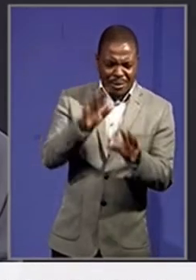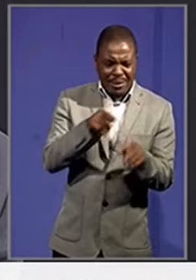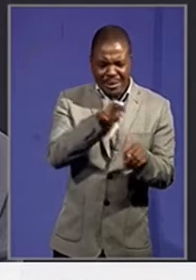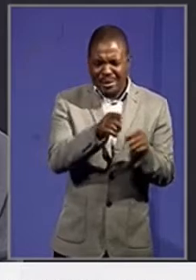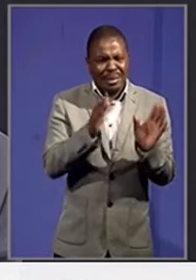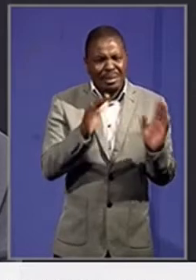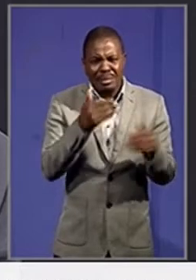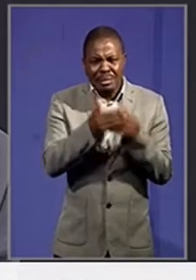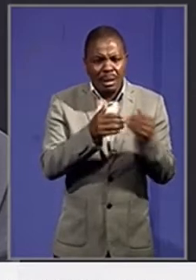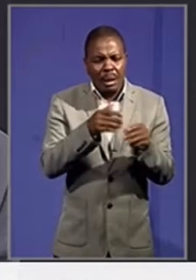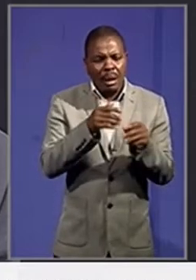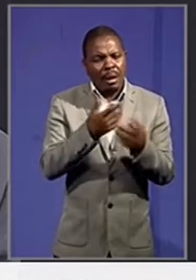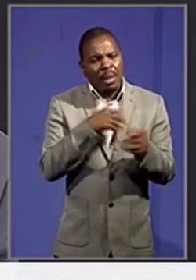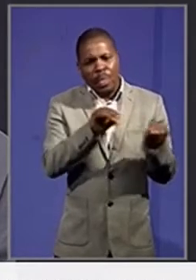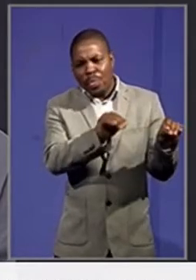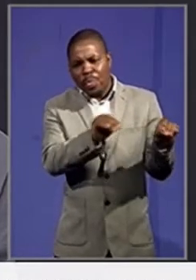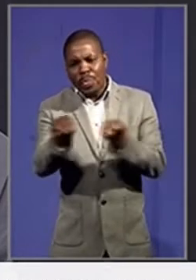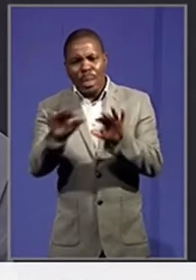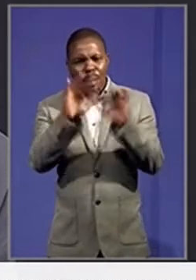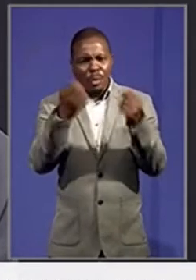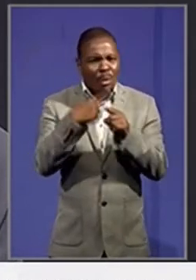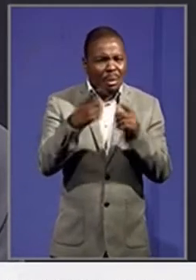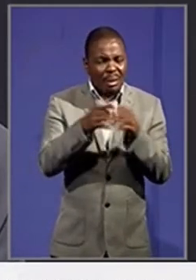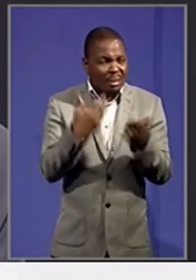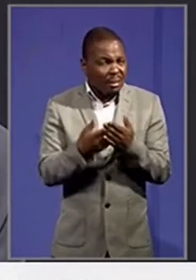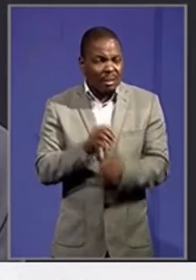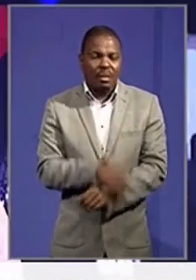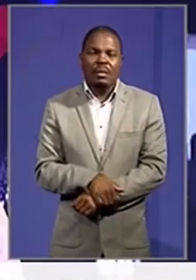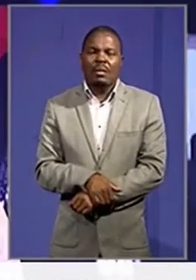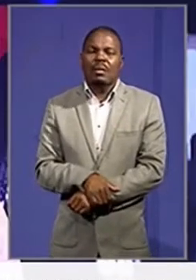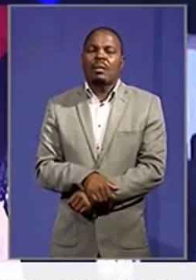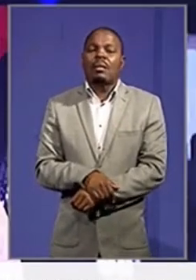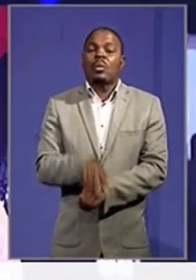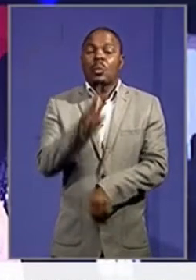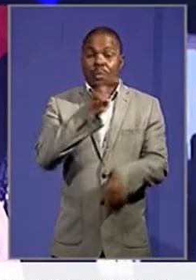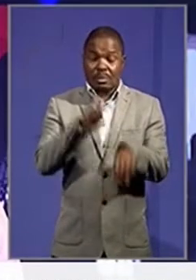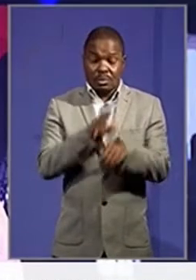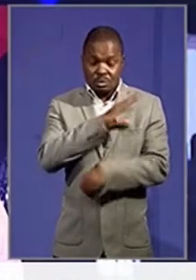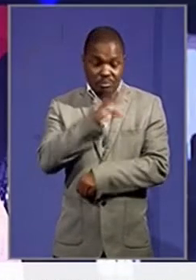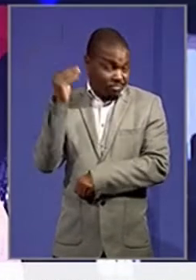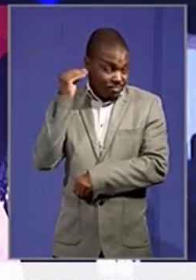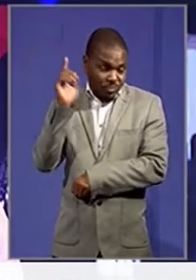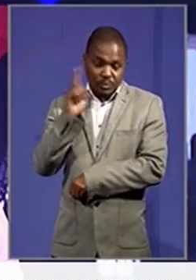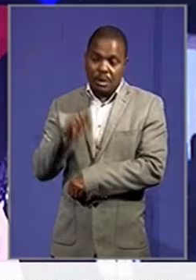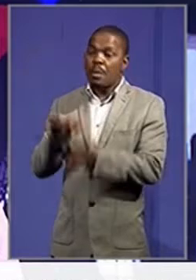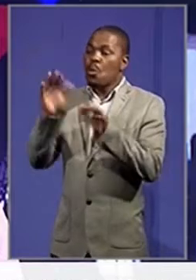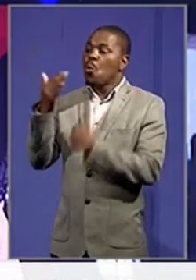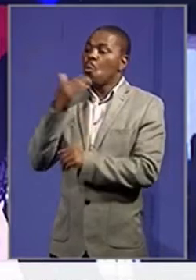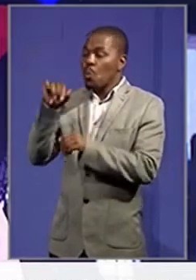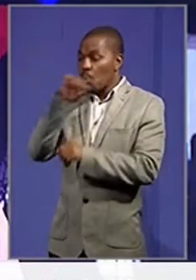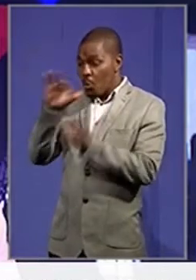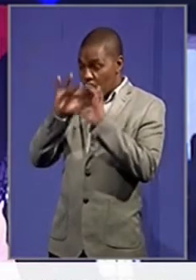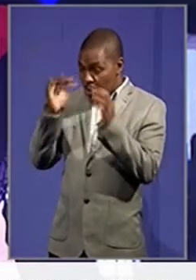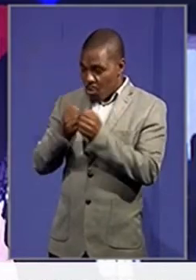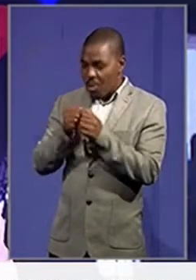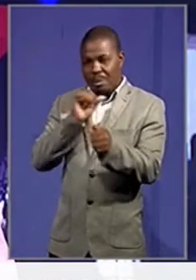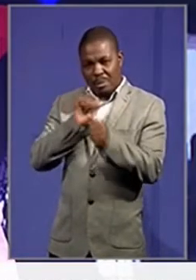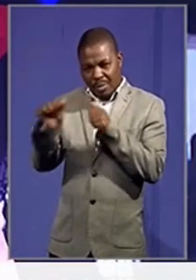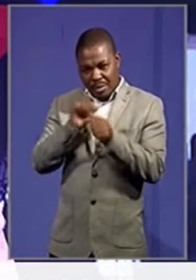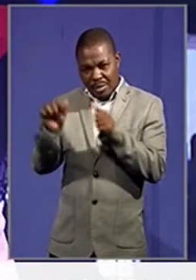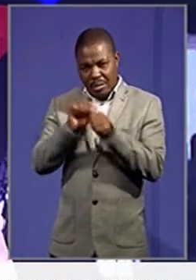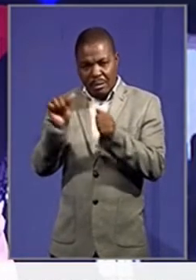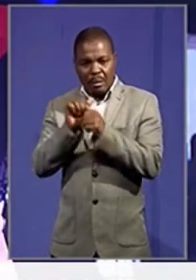ka tshwarella papadi jwang kapa di ka diisa dintho jwang? Ntho e tlamele e tlame re elelo jwalo ka batho ba ratang bolo kore tlame re iketse gore